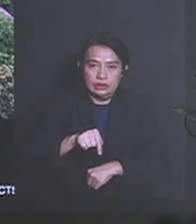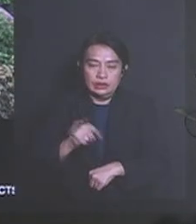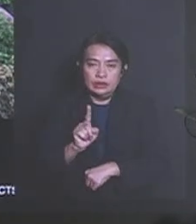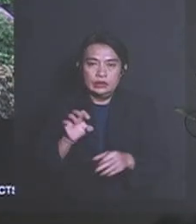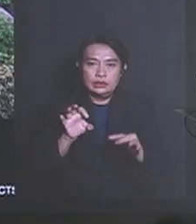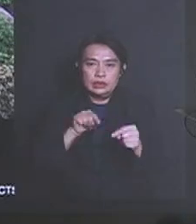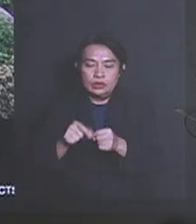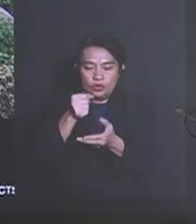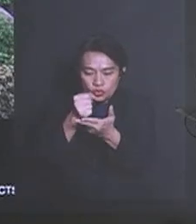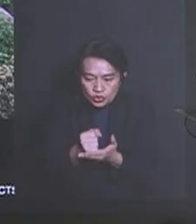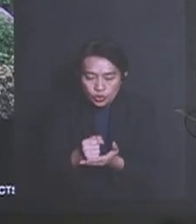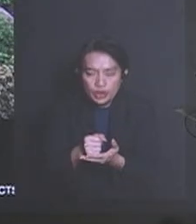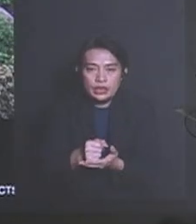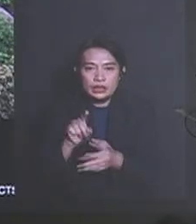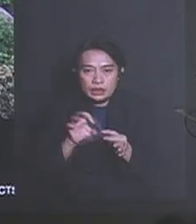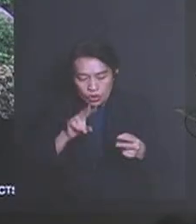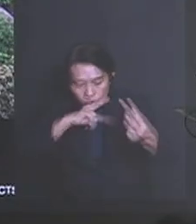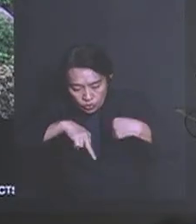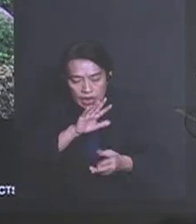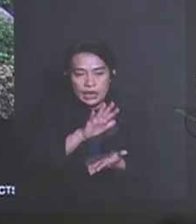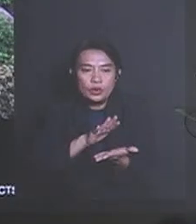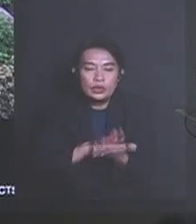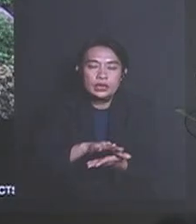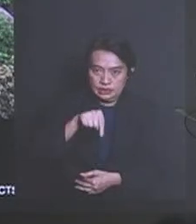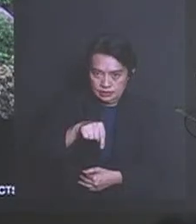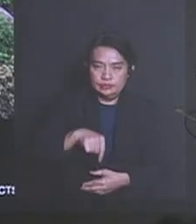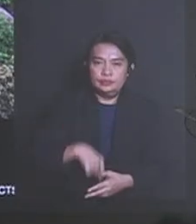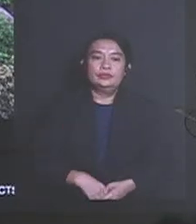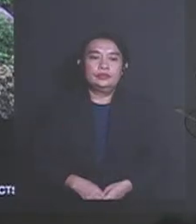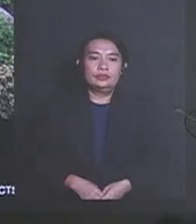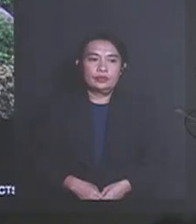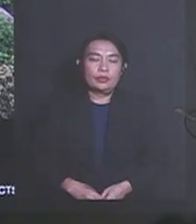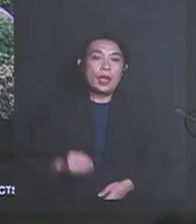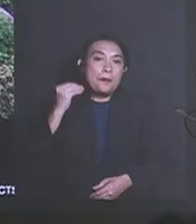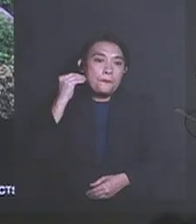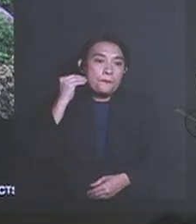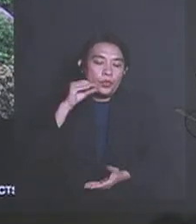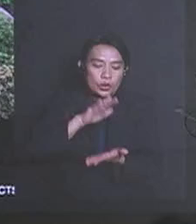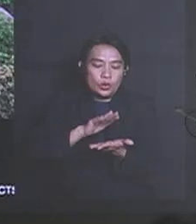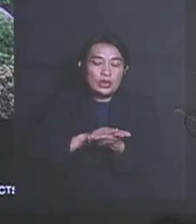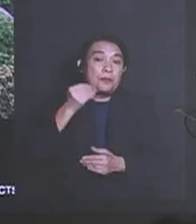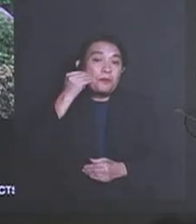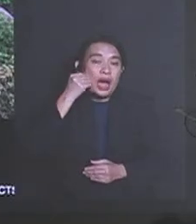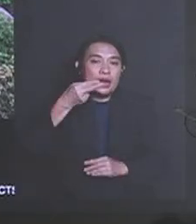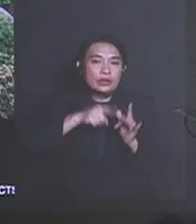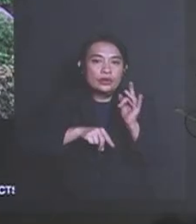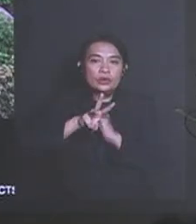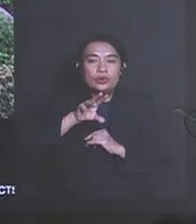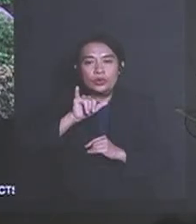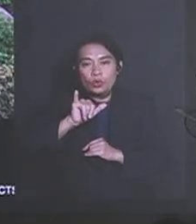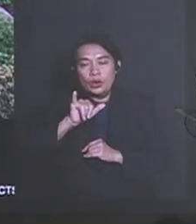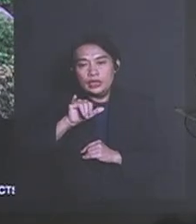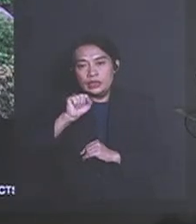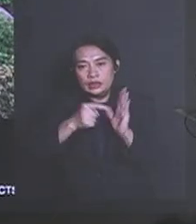Our assigned school is Ban Hoi San Yao School in Mae Lao district, which is a secondary school. All of the students come